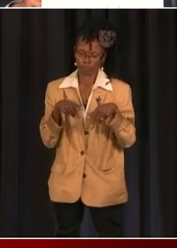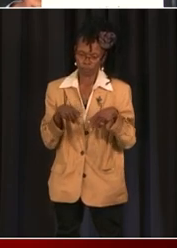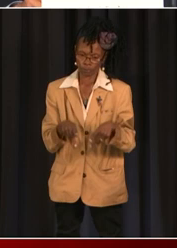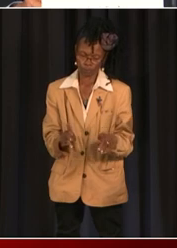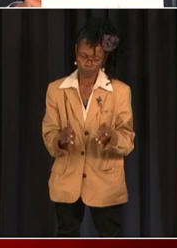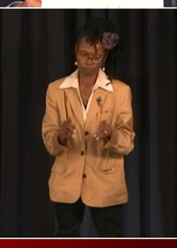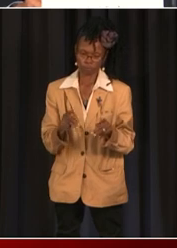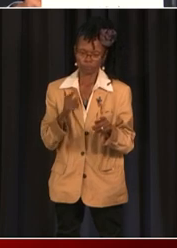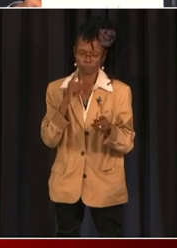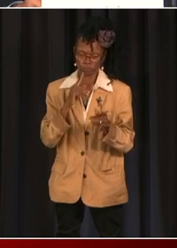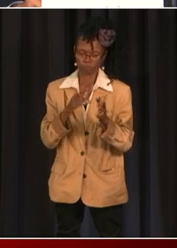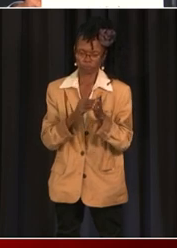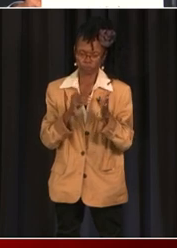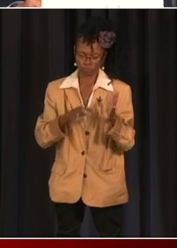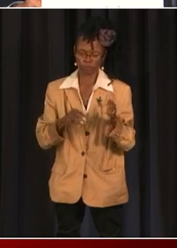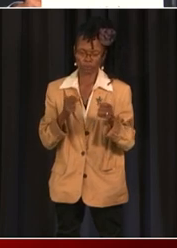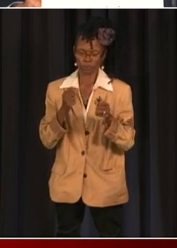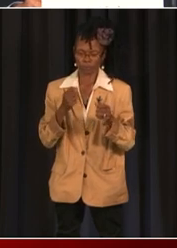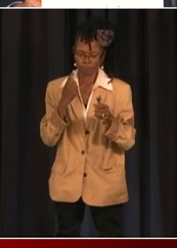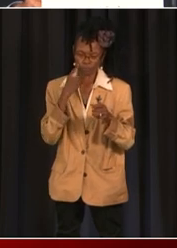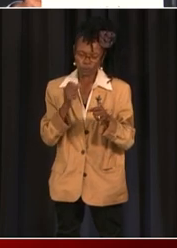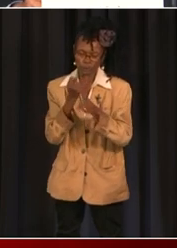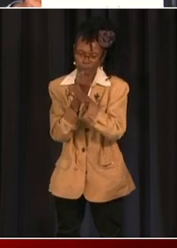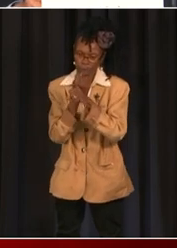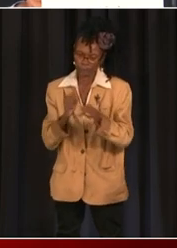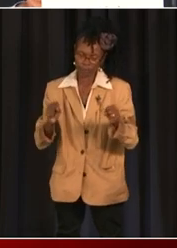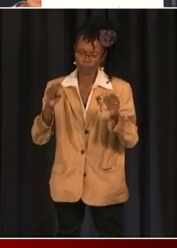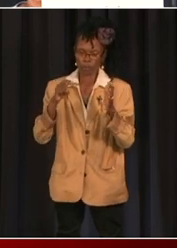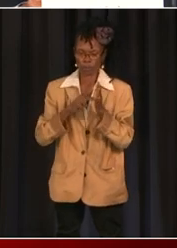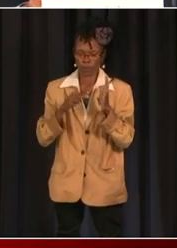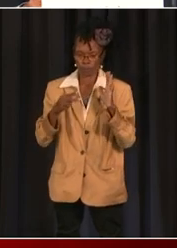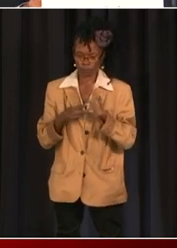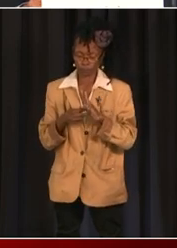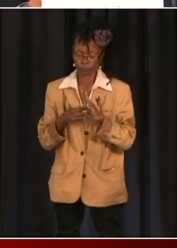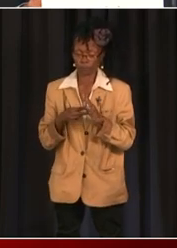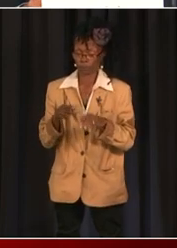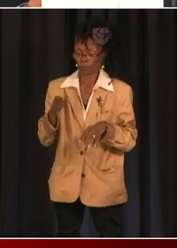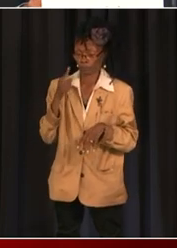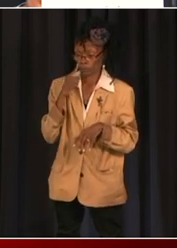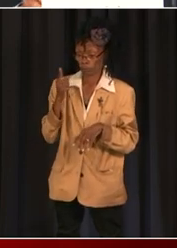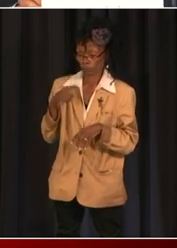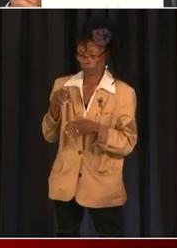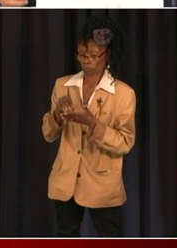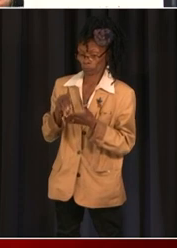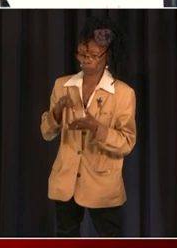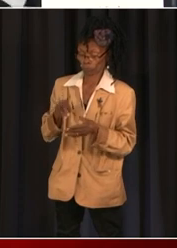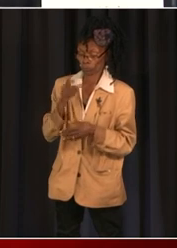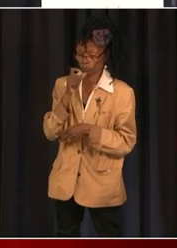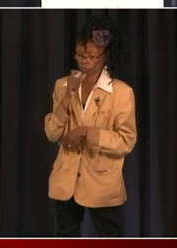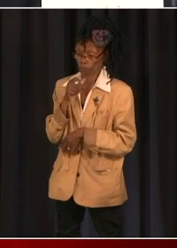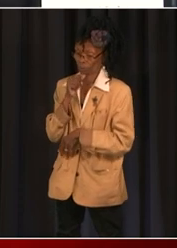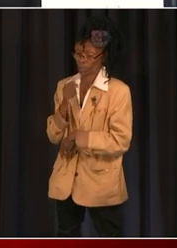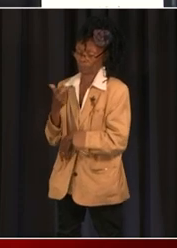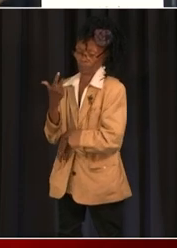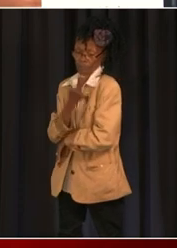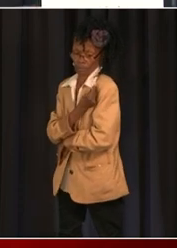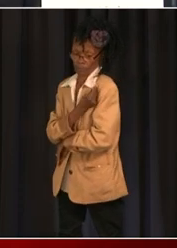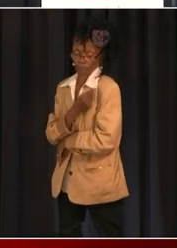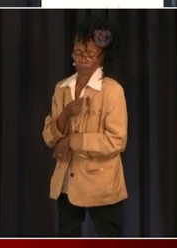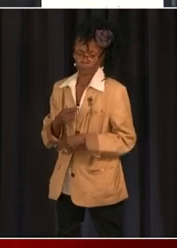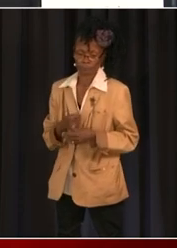as possible. Again, this will be for unvaccinated students who will receive the weekly asymptomatic COVID-19